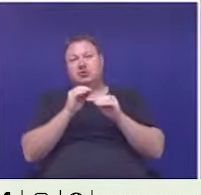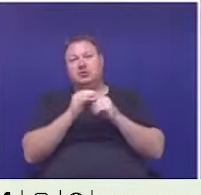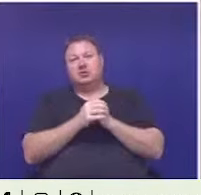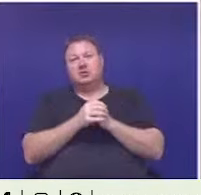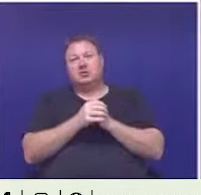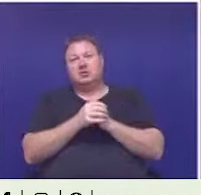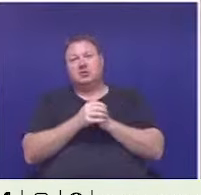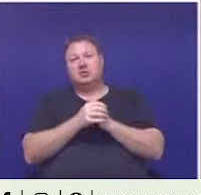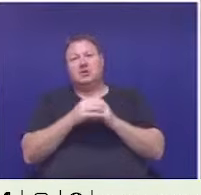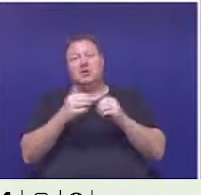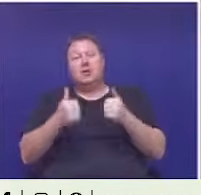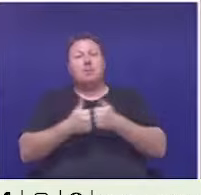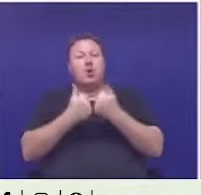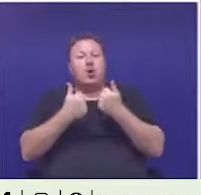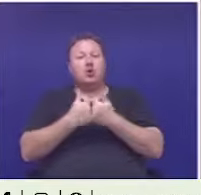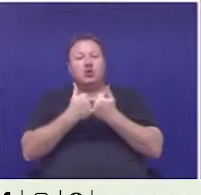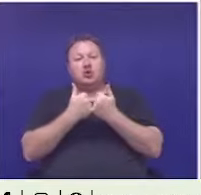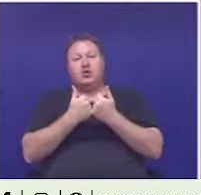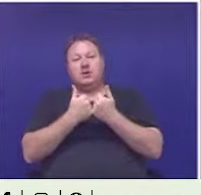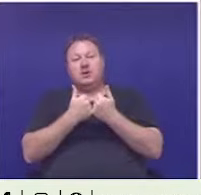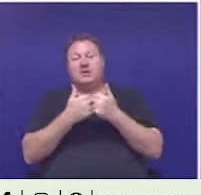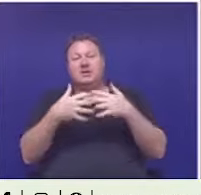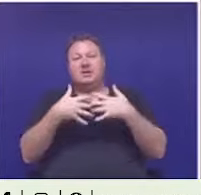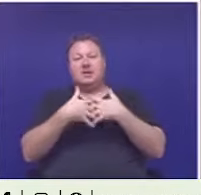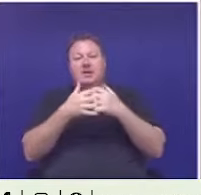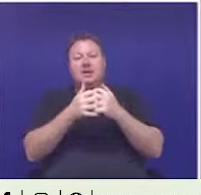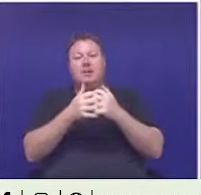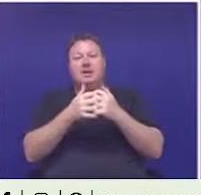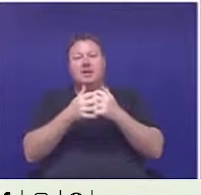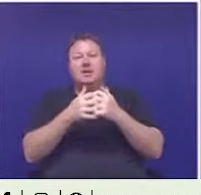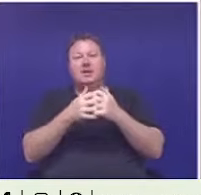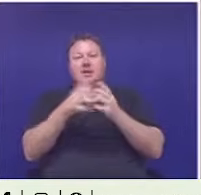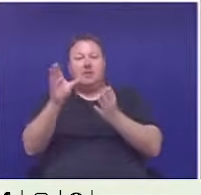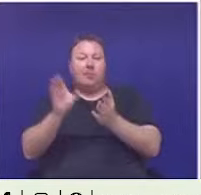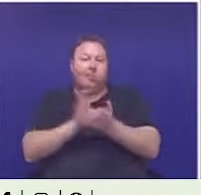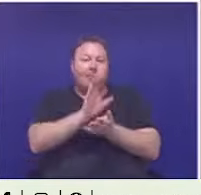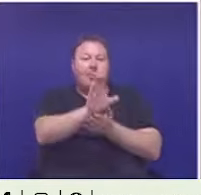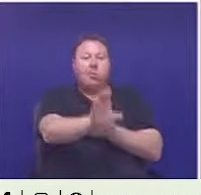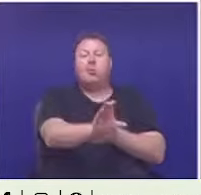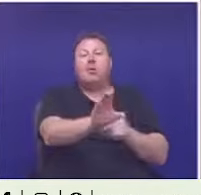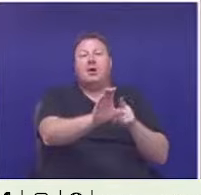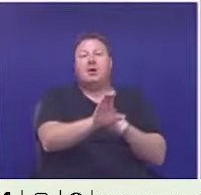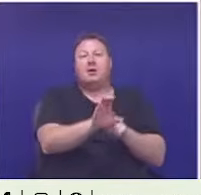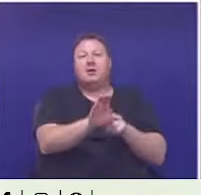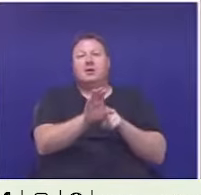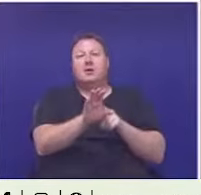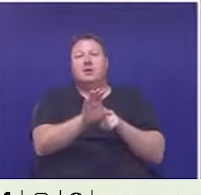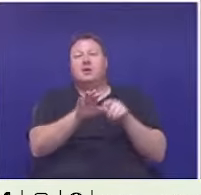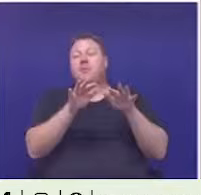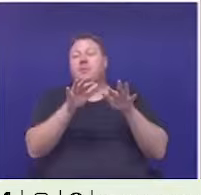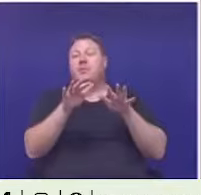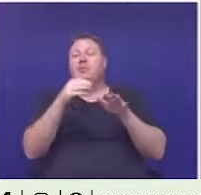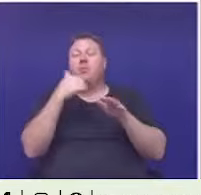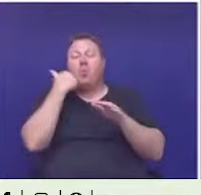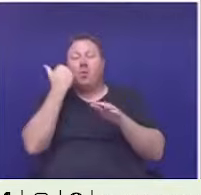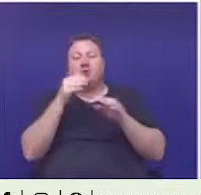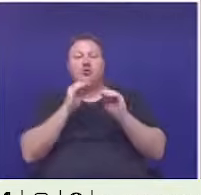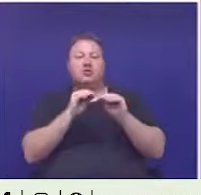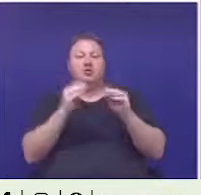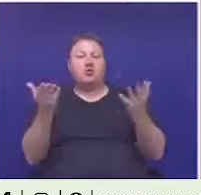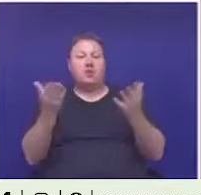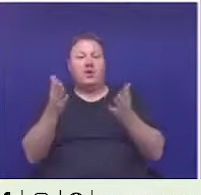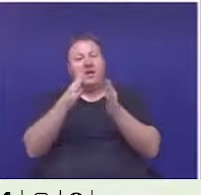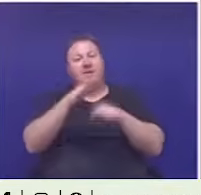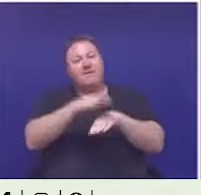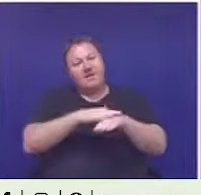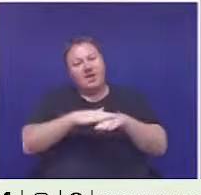Lushaka bursary, a larger part of it needs to be allocated to people who are wanting to go to teach in the foundation phase. It's our